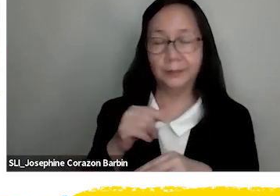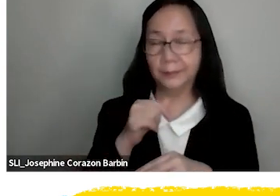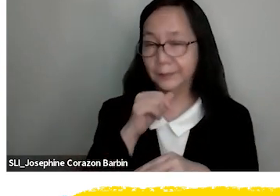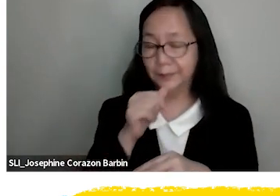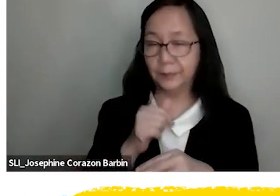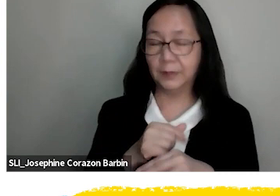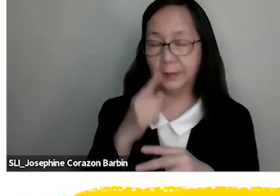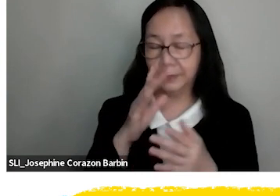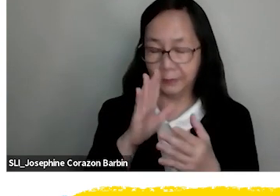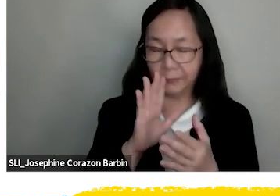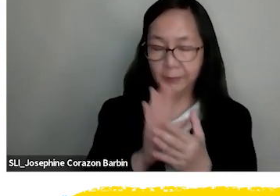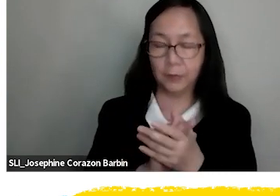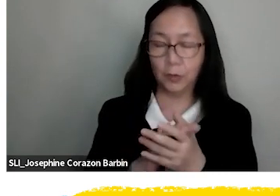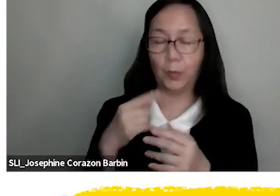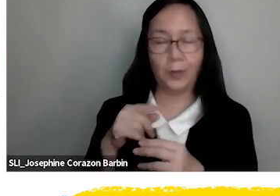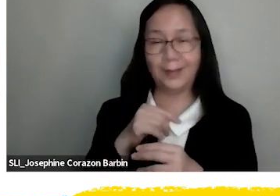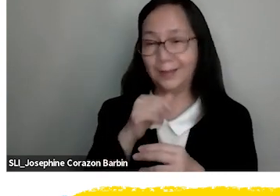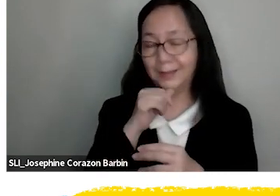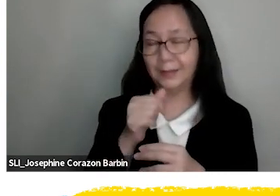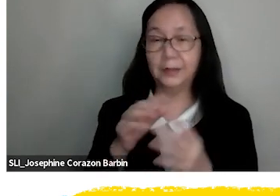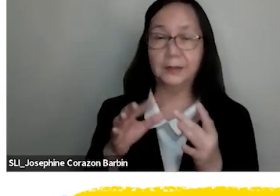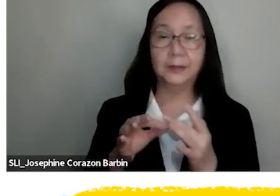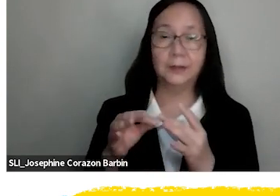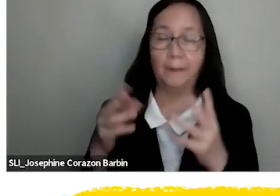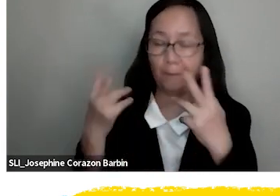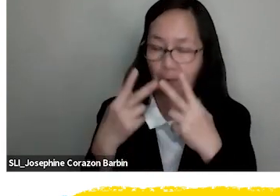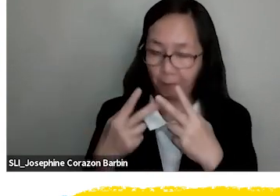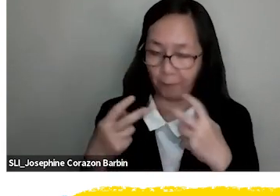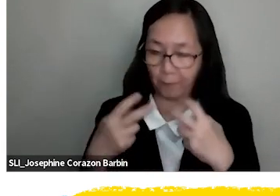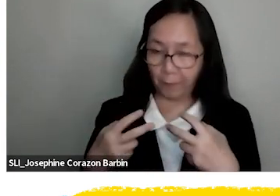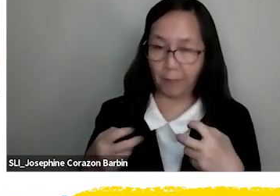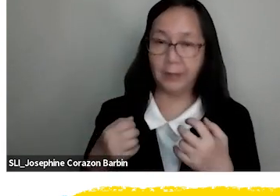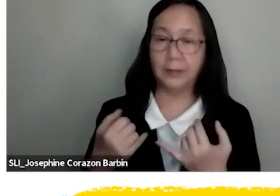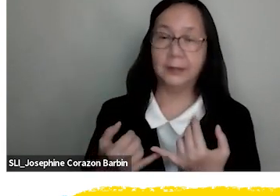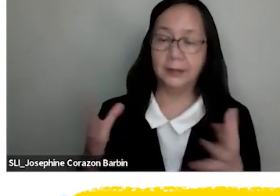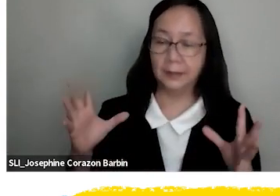I believe, we will not have such a comprehensive and